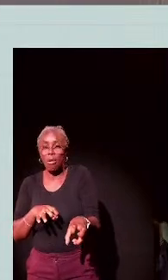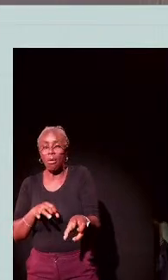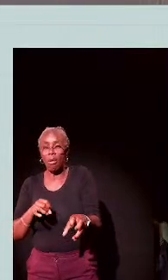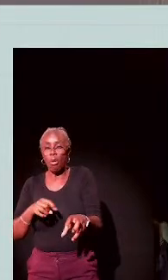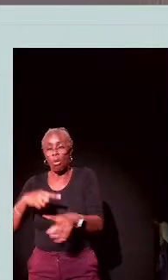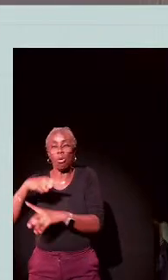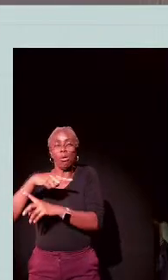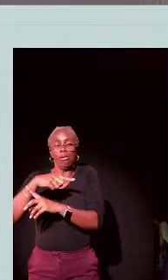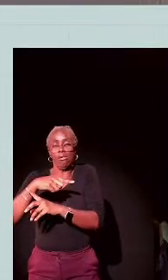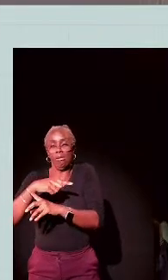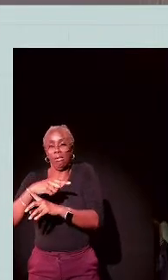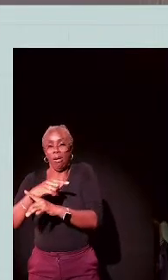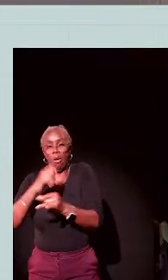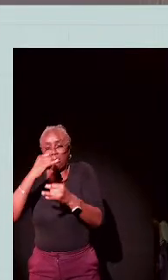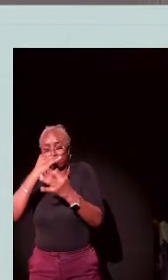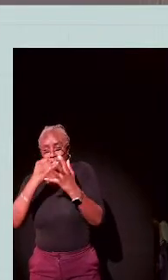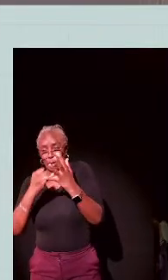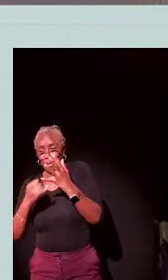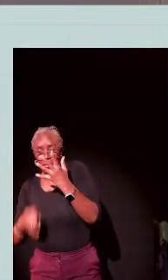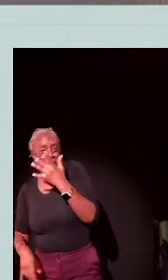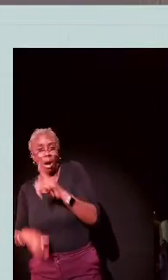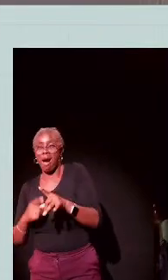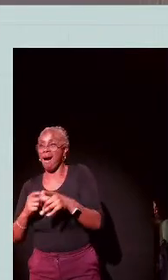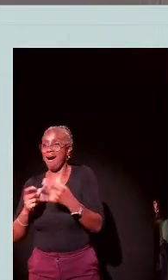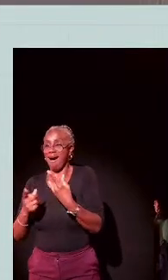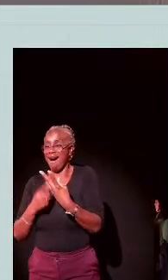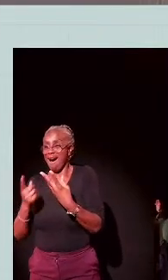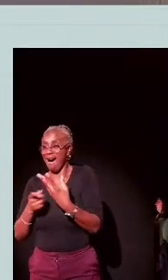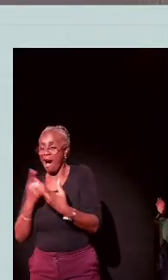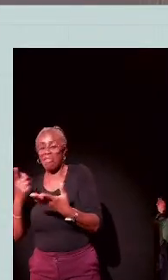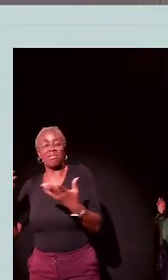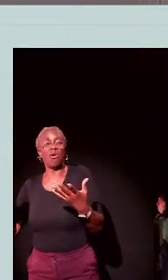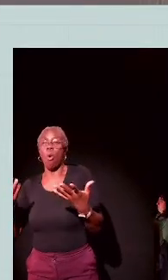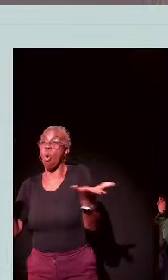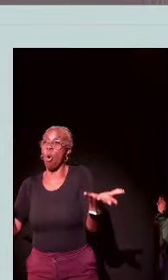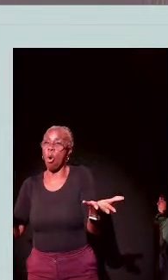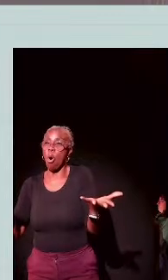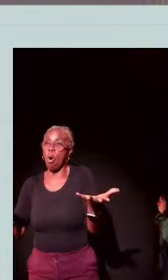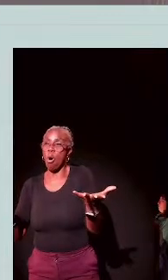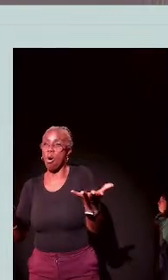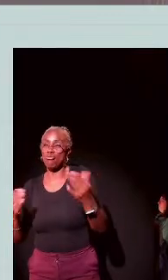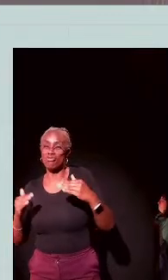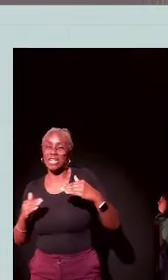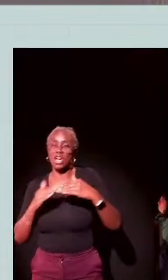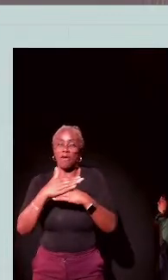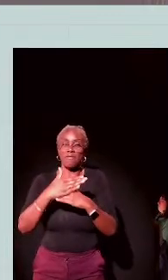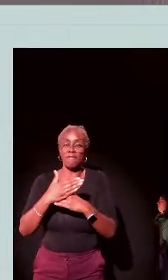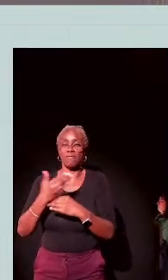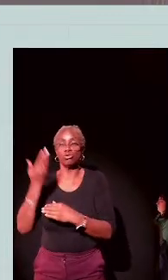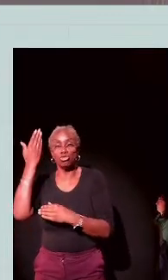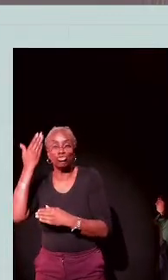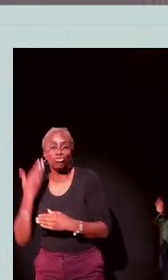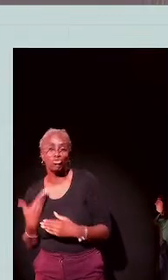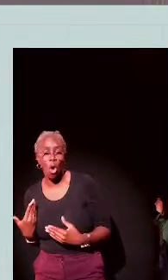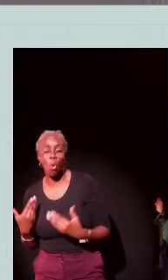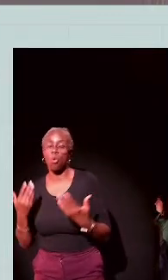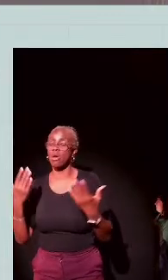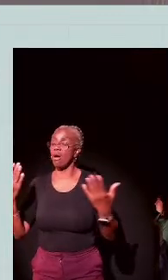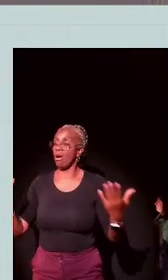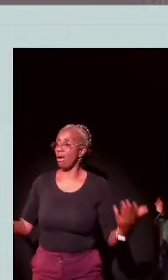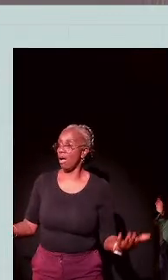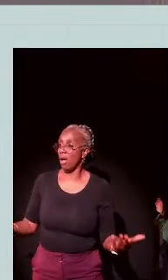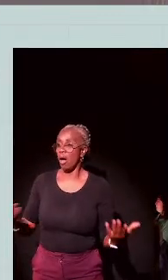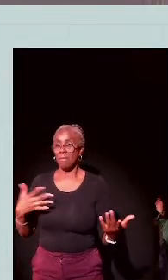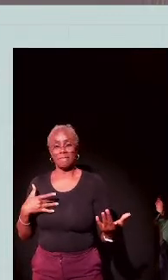for people or people who are recovering from strokes might not have a lot of force to kind of visualize how much they were able to